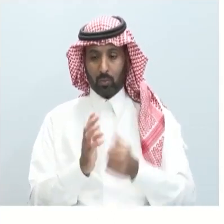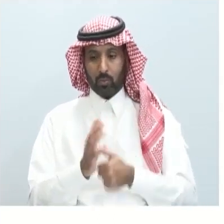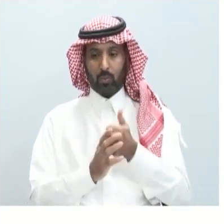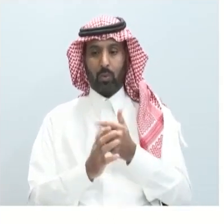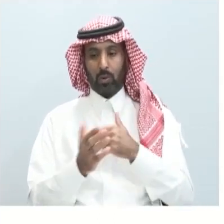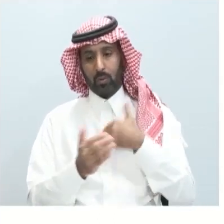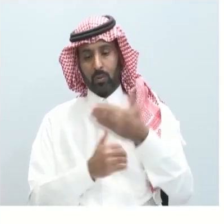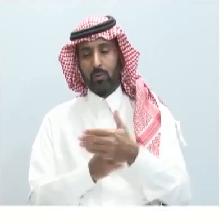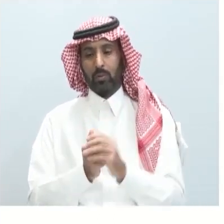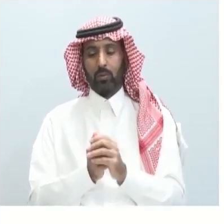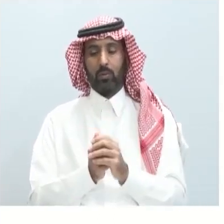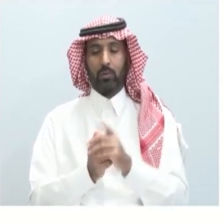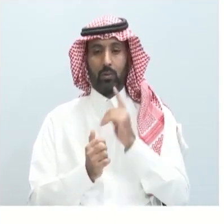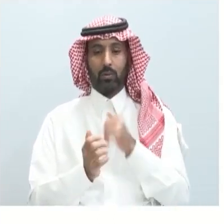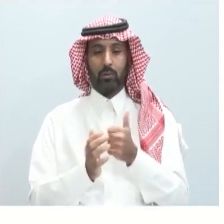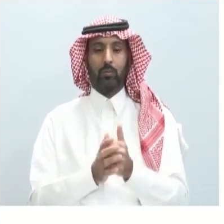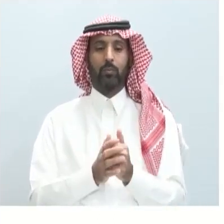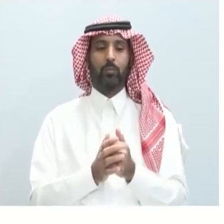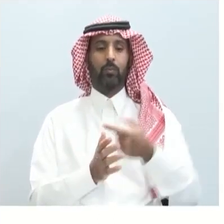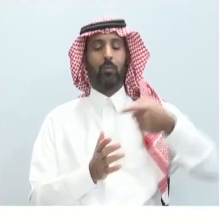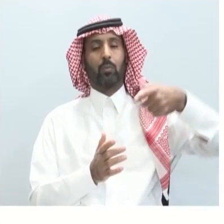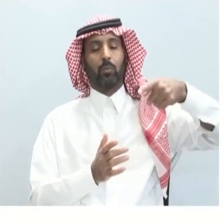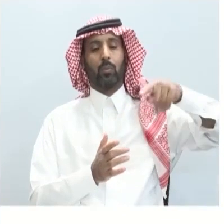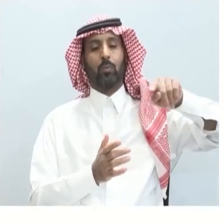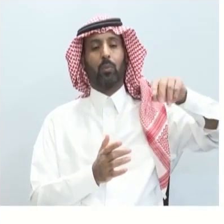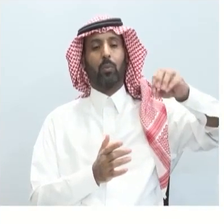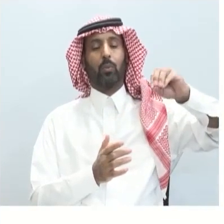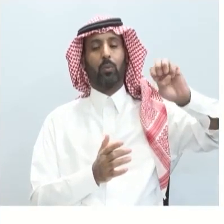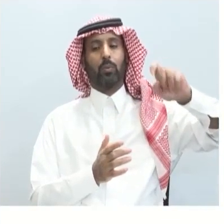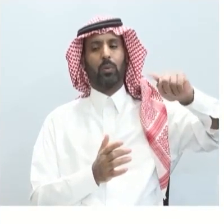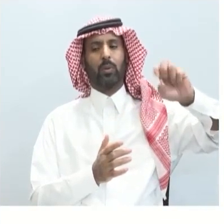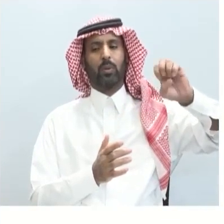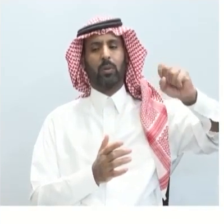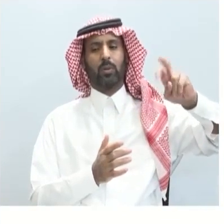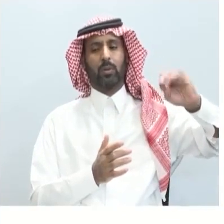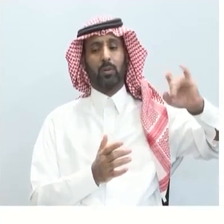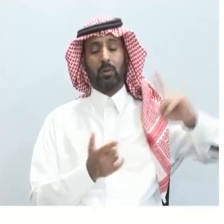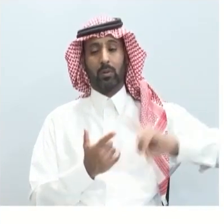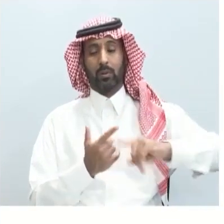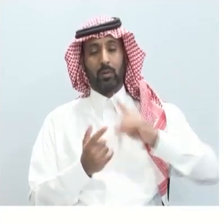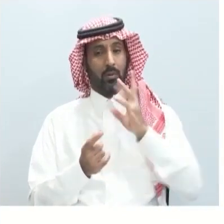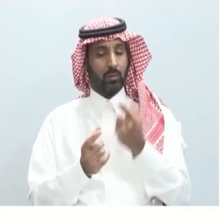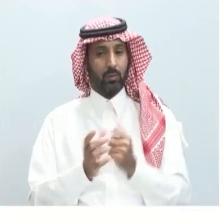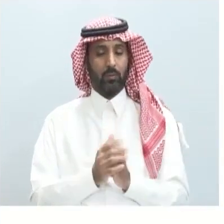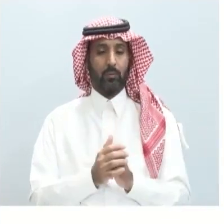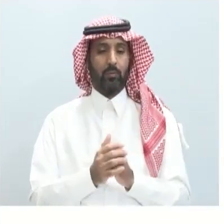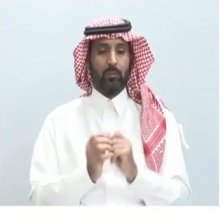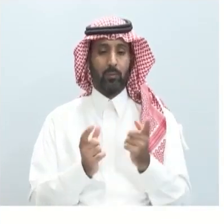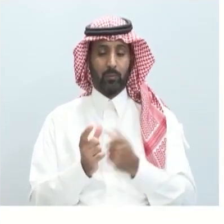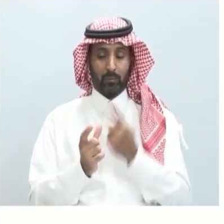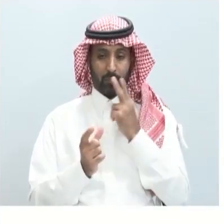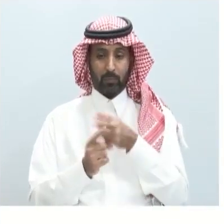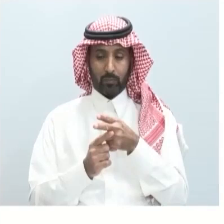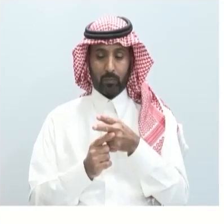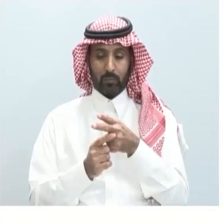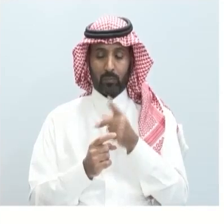Paragraph one, the word potential. What kind of potential? What does it mean in this context? In this context, what does potential mean? Can you give